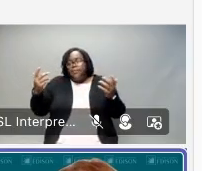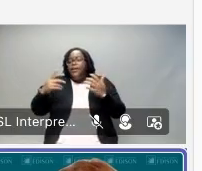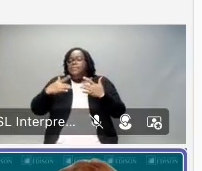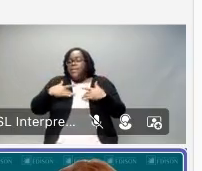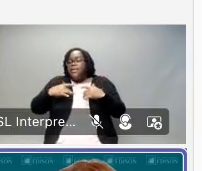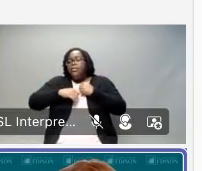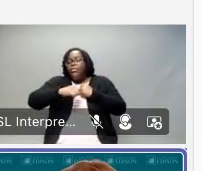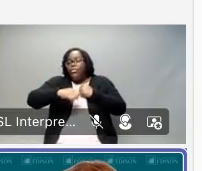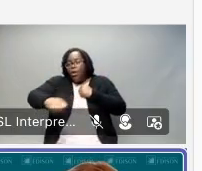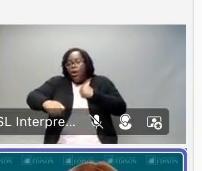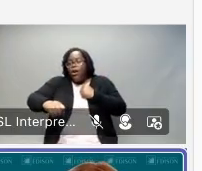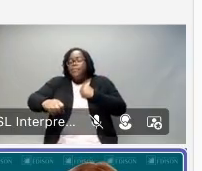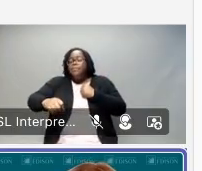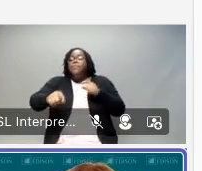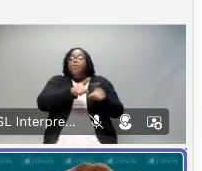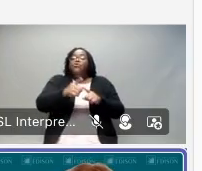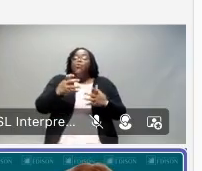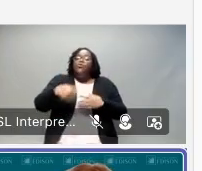want to keep you safe.